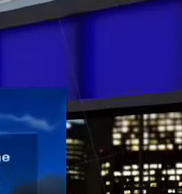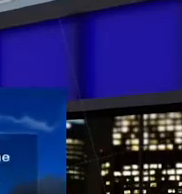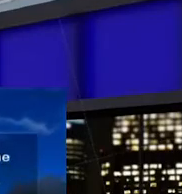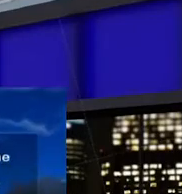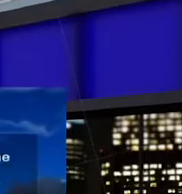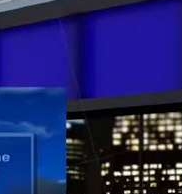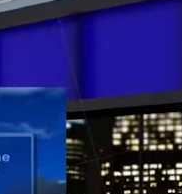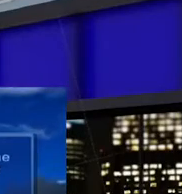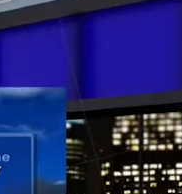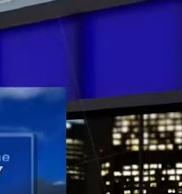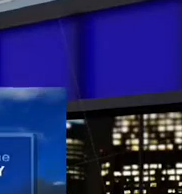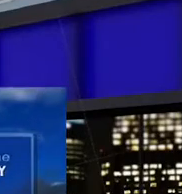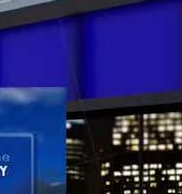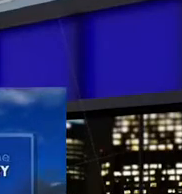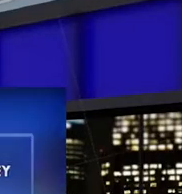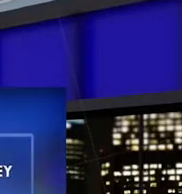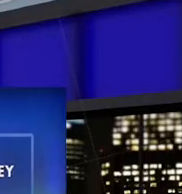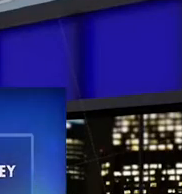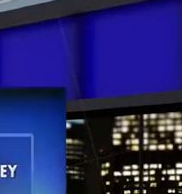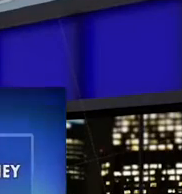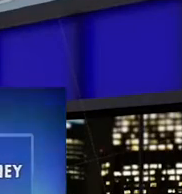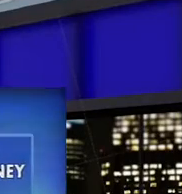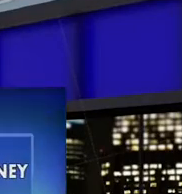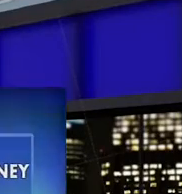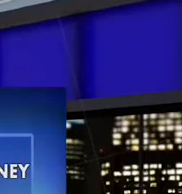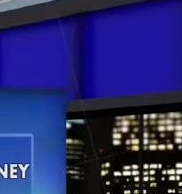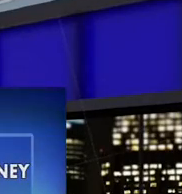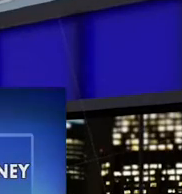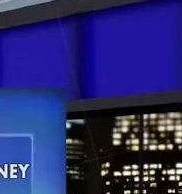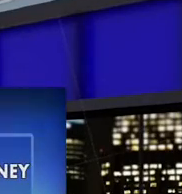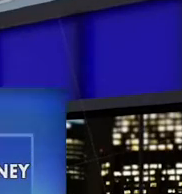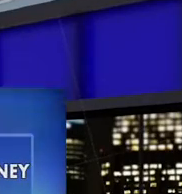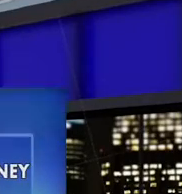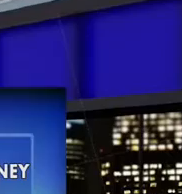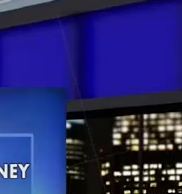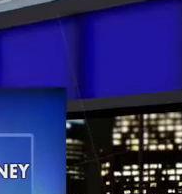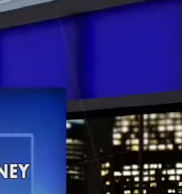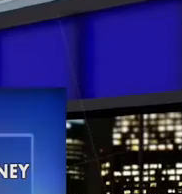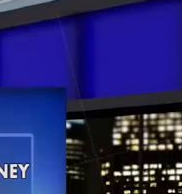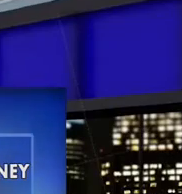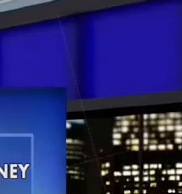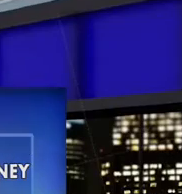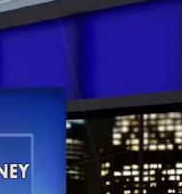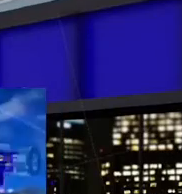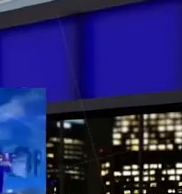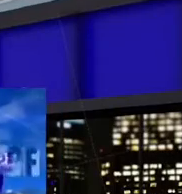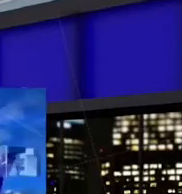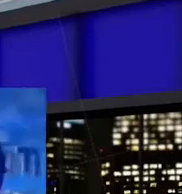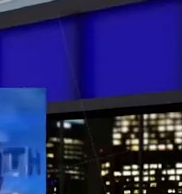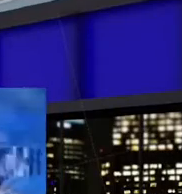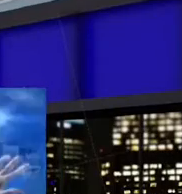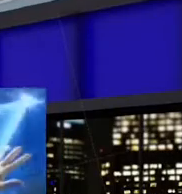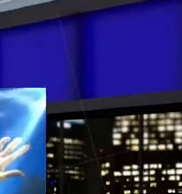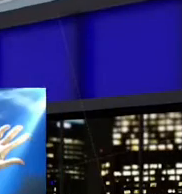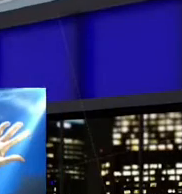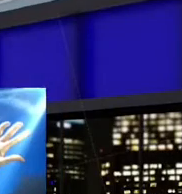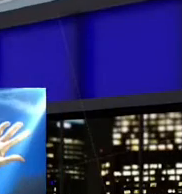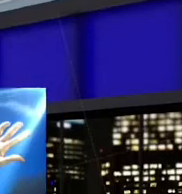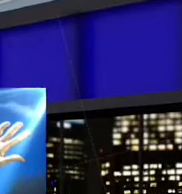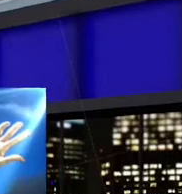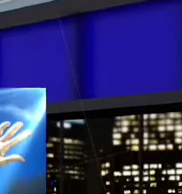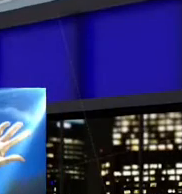and Albina. Cause you tell you never want Abraham money. Now, who tell you no, no, she if you didn't ask another snare, say no. But what they are trick.